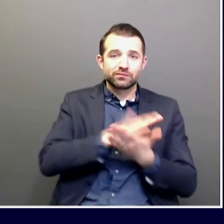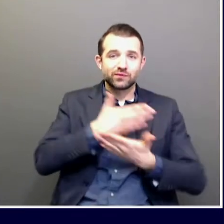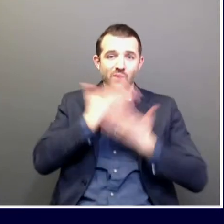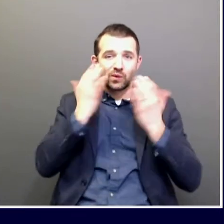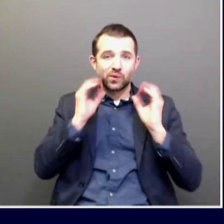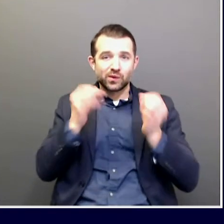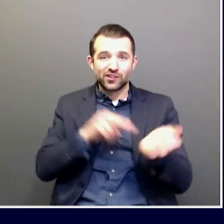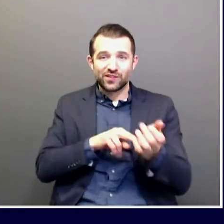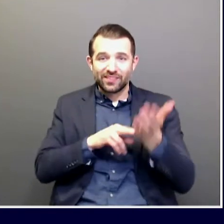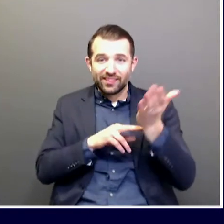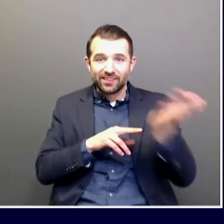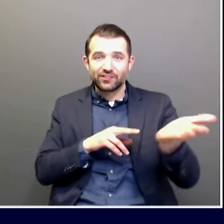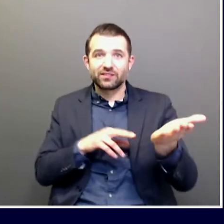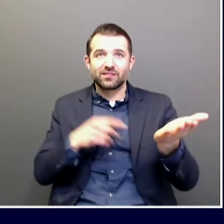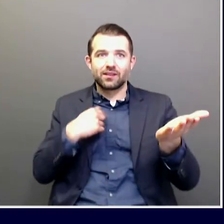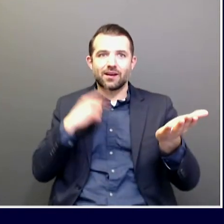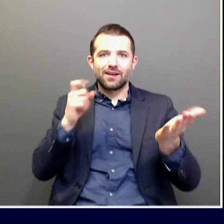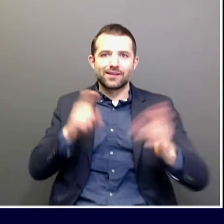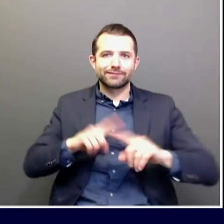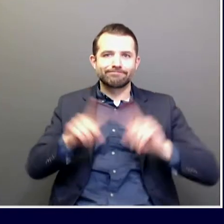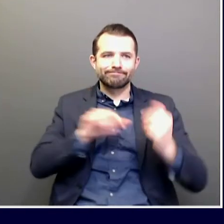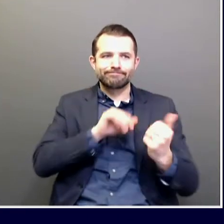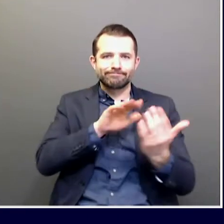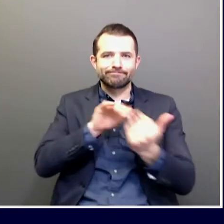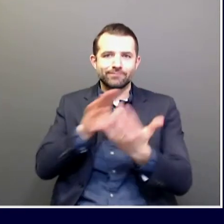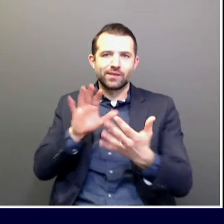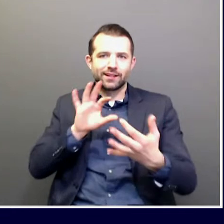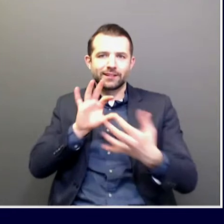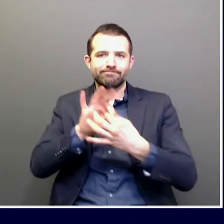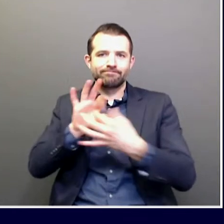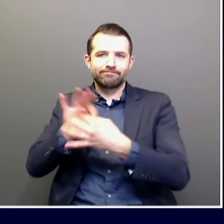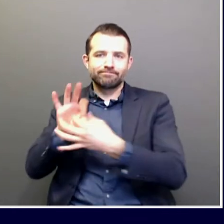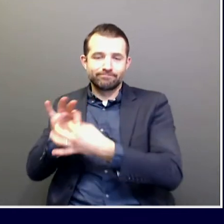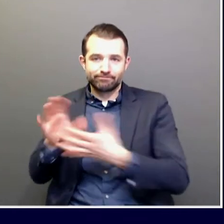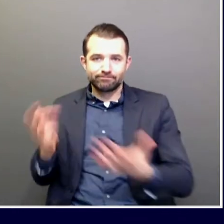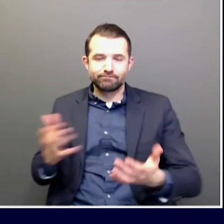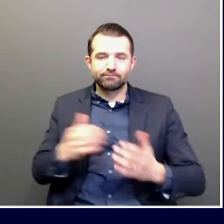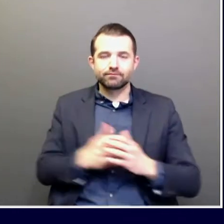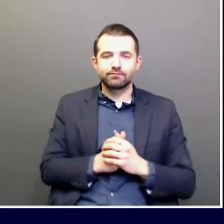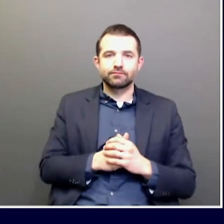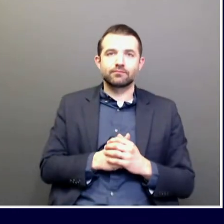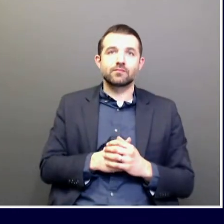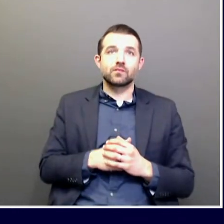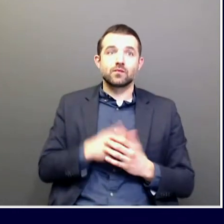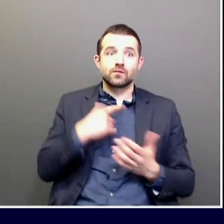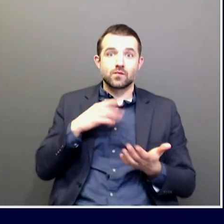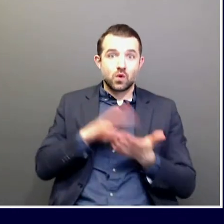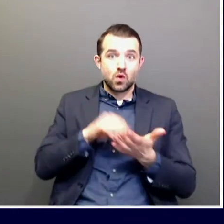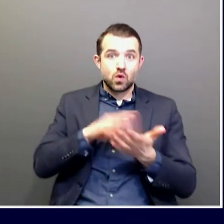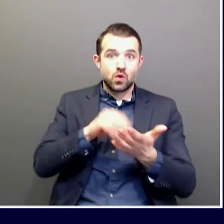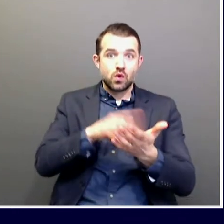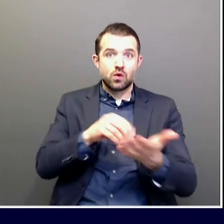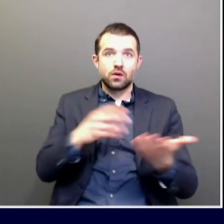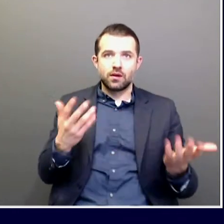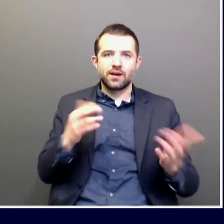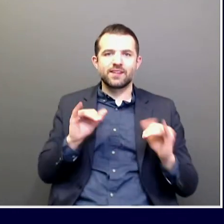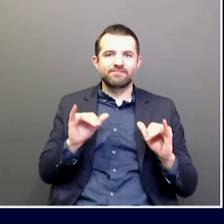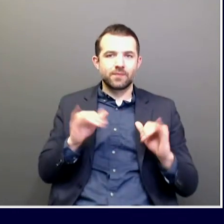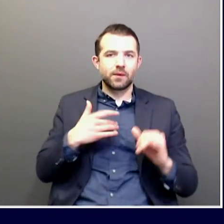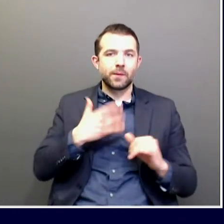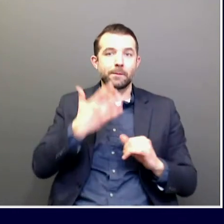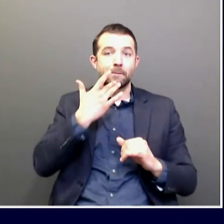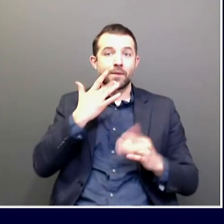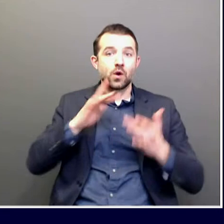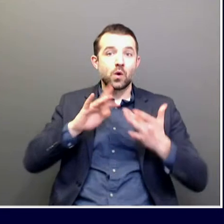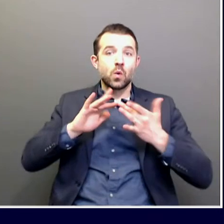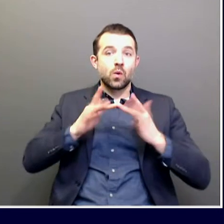on our telehealth policies. We'll continue to do that. What I referenced previously is a new initiative to try to really anchor some